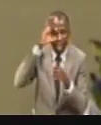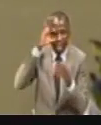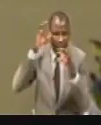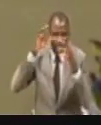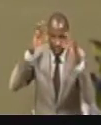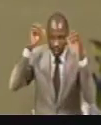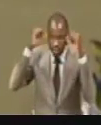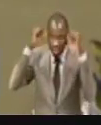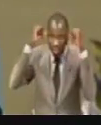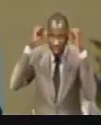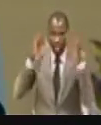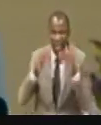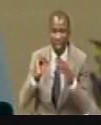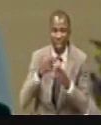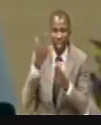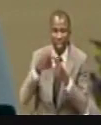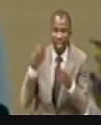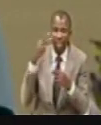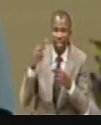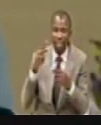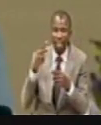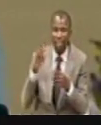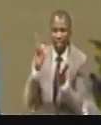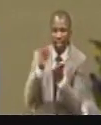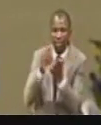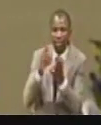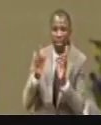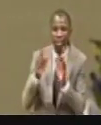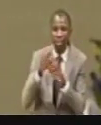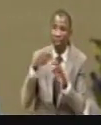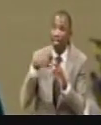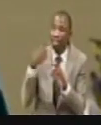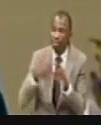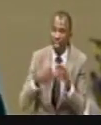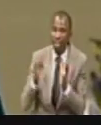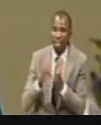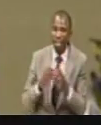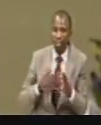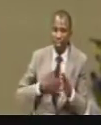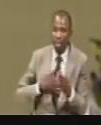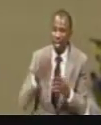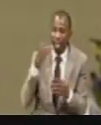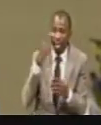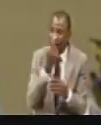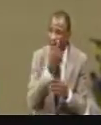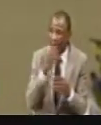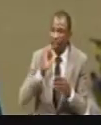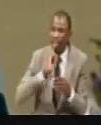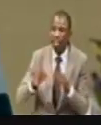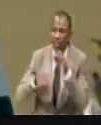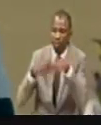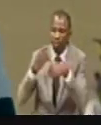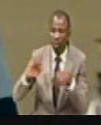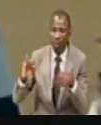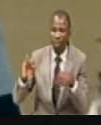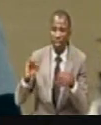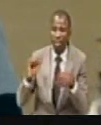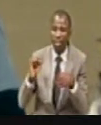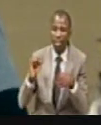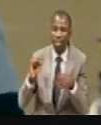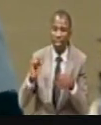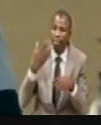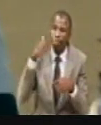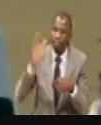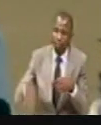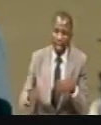to pick up the other glass. One of the lens has broken out. So I went to see the eye doctor, only for him to tell me